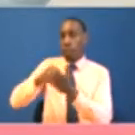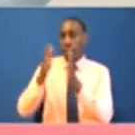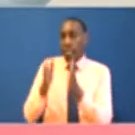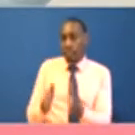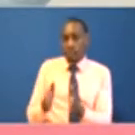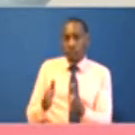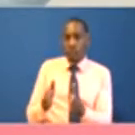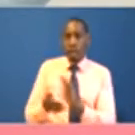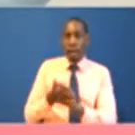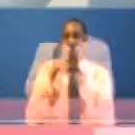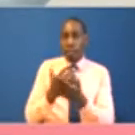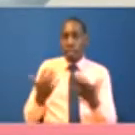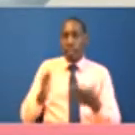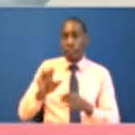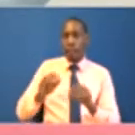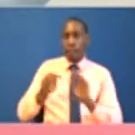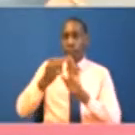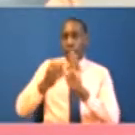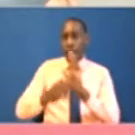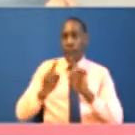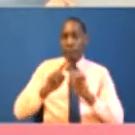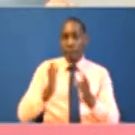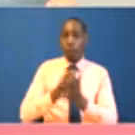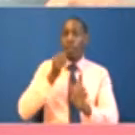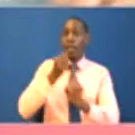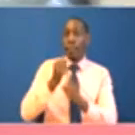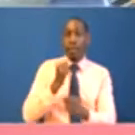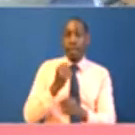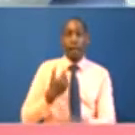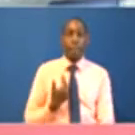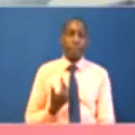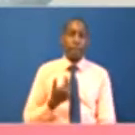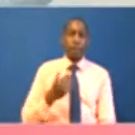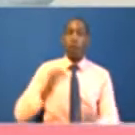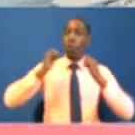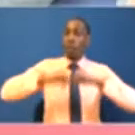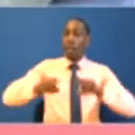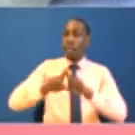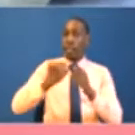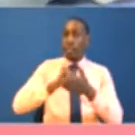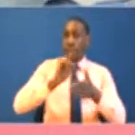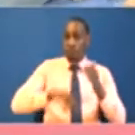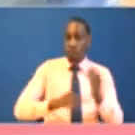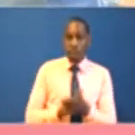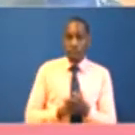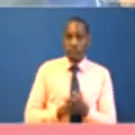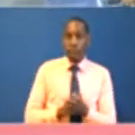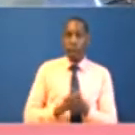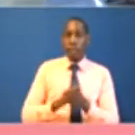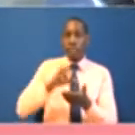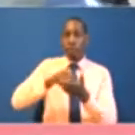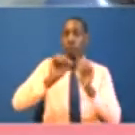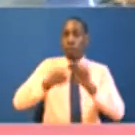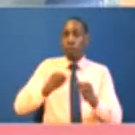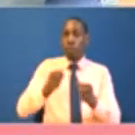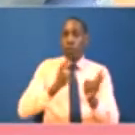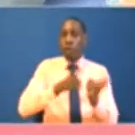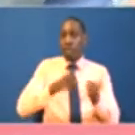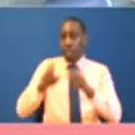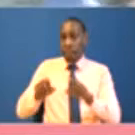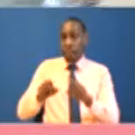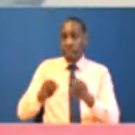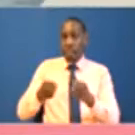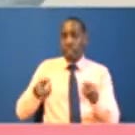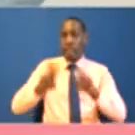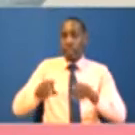lack some of the things you've mentioned but still make an impact do you agree that that that anomaly can happen and and if you've seen